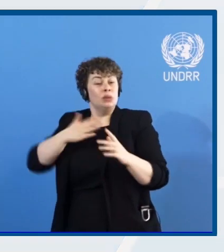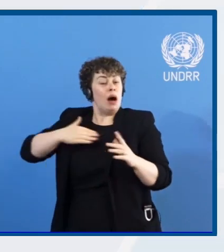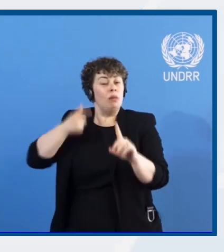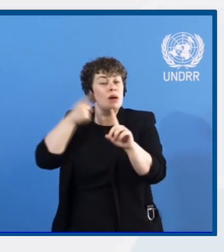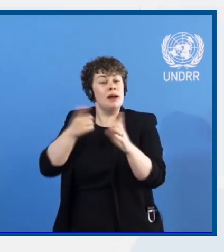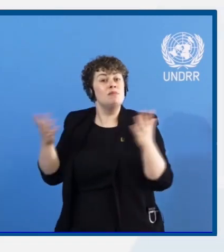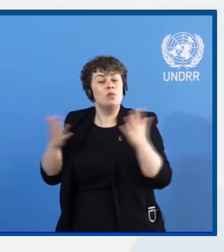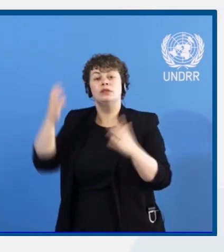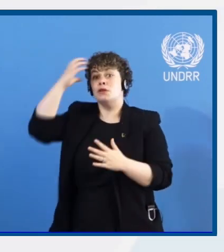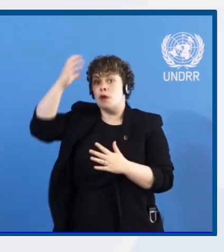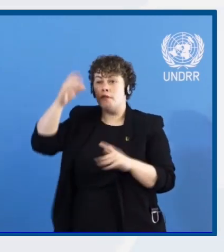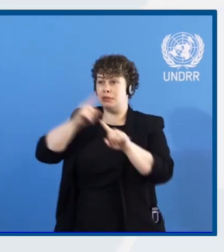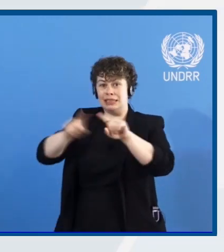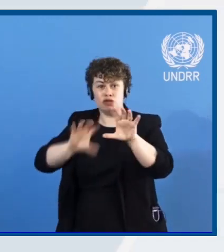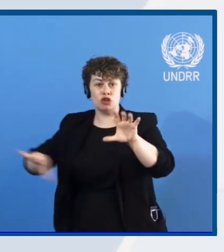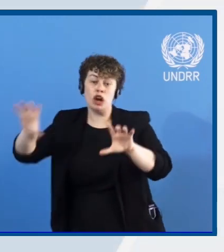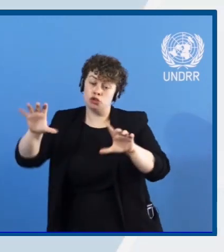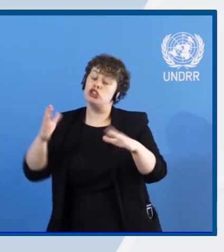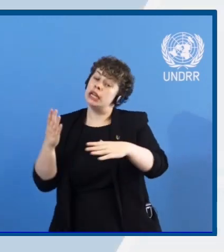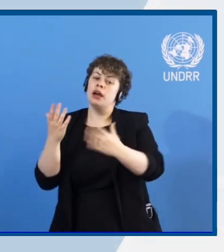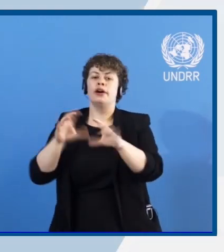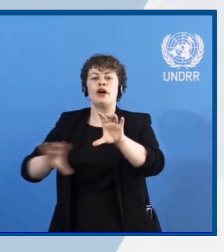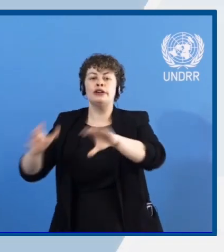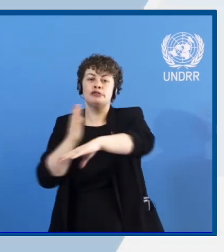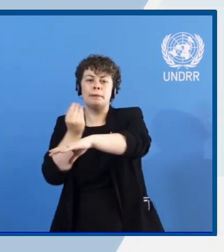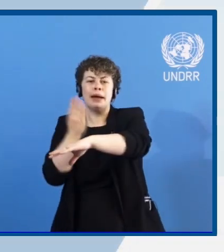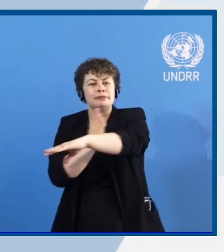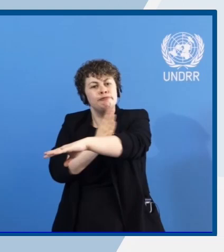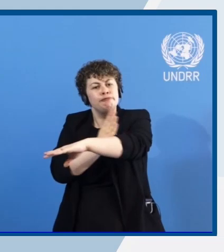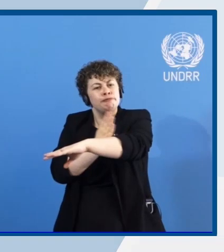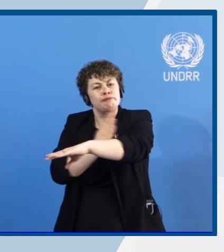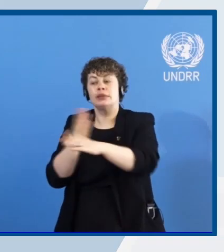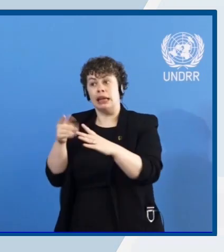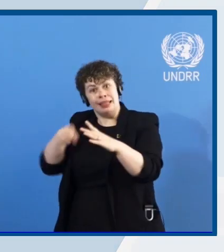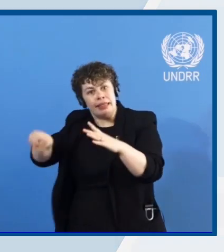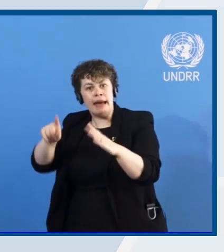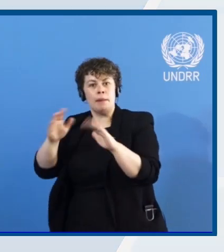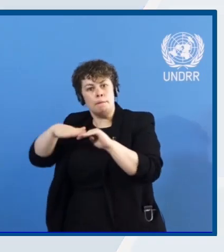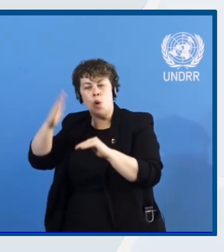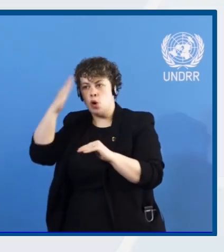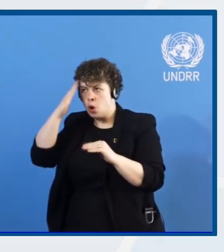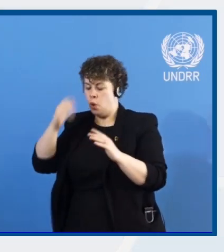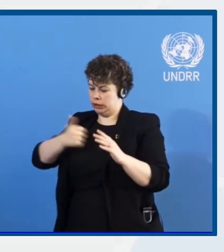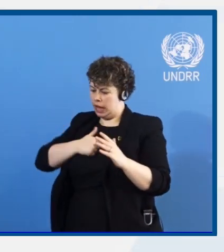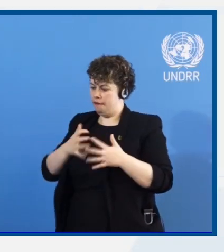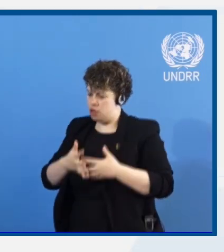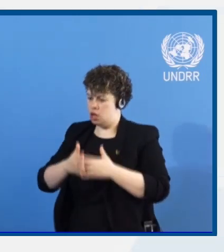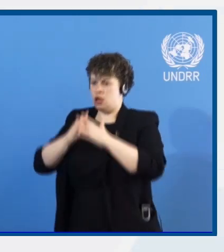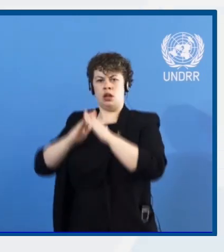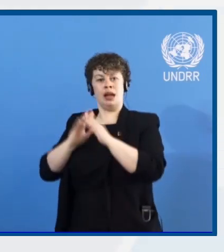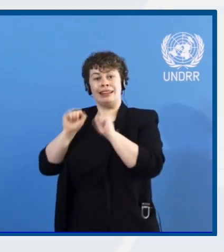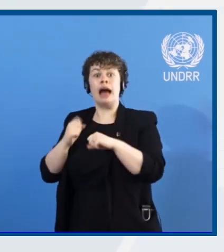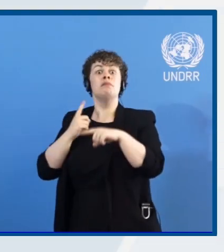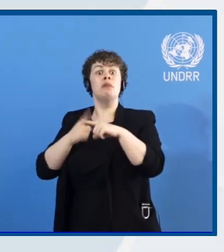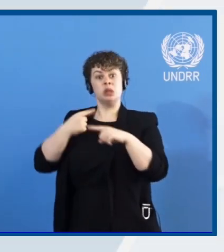countries. And of course, it is based on that country's own development needs. And at present, there is one